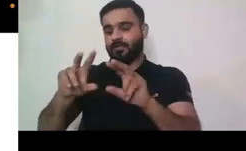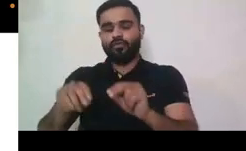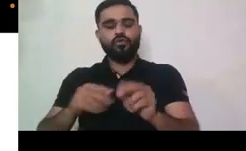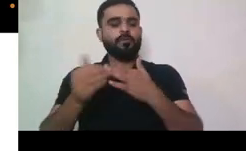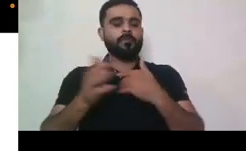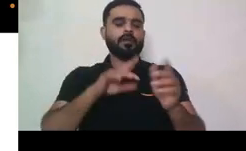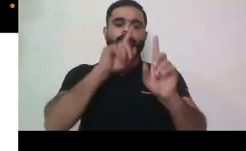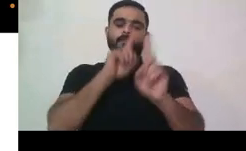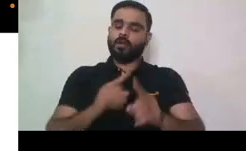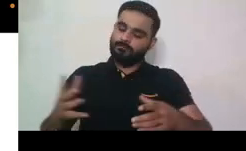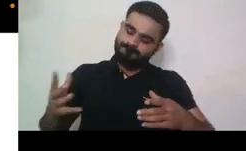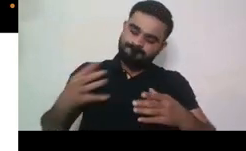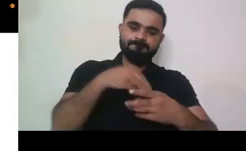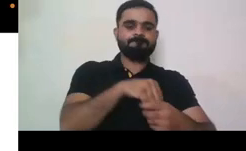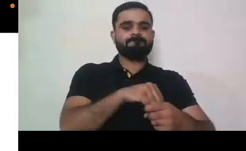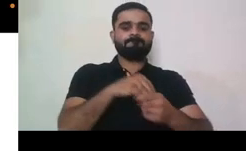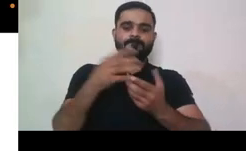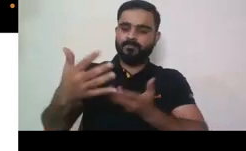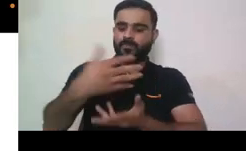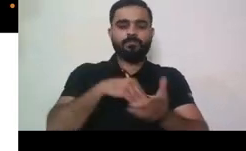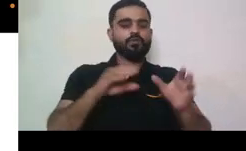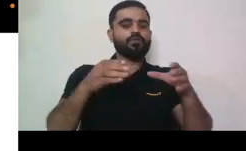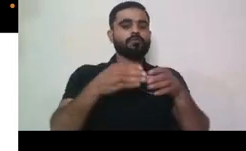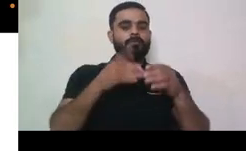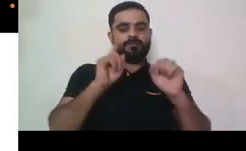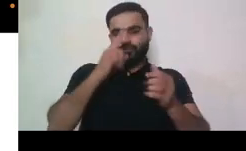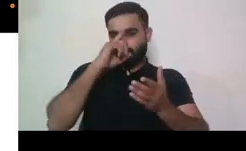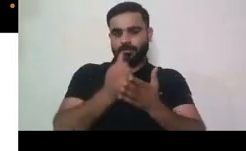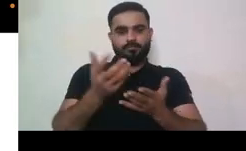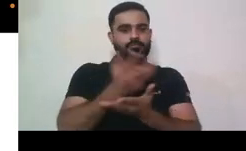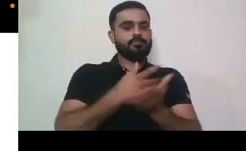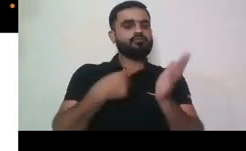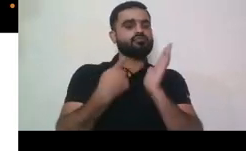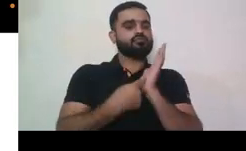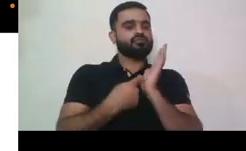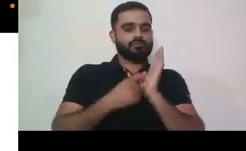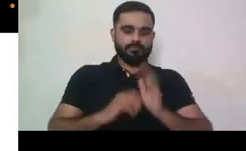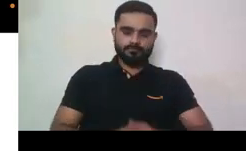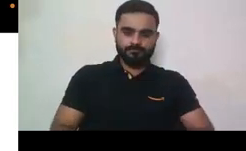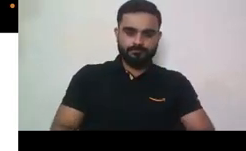points we have to cover, and collectively in the group we should decide our protocols.